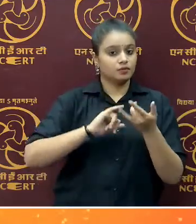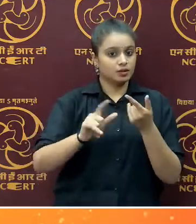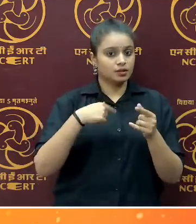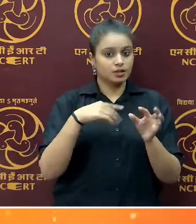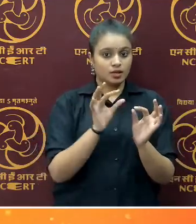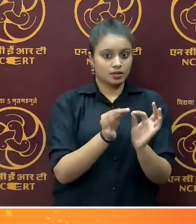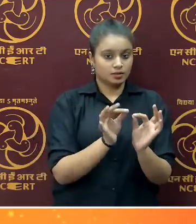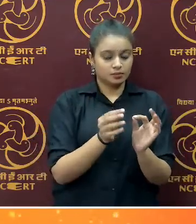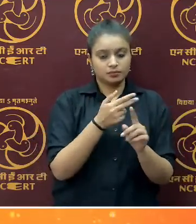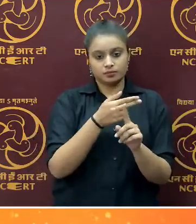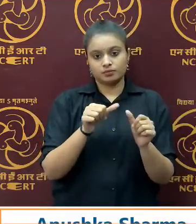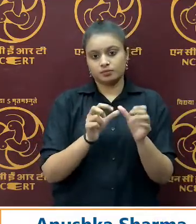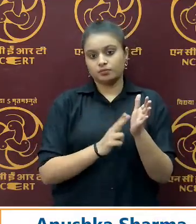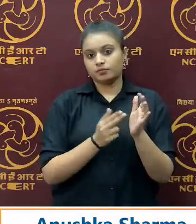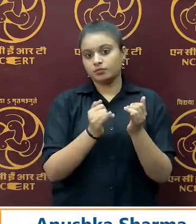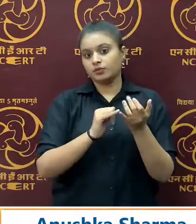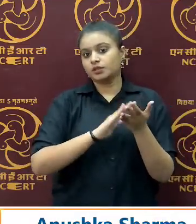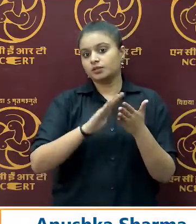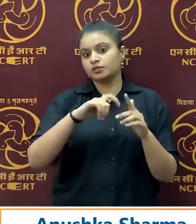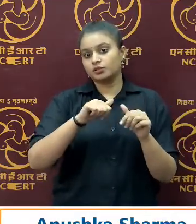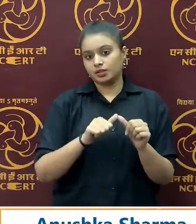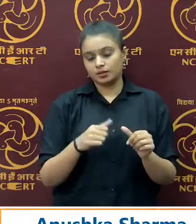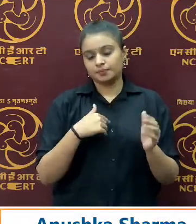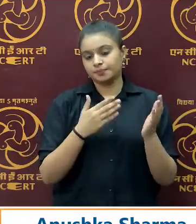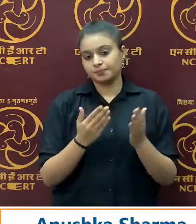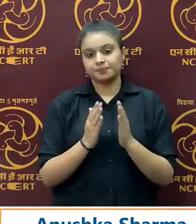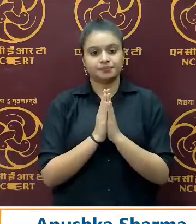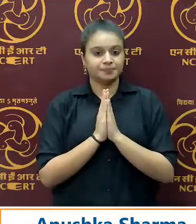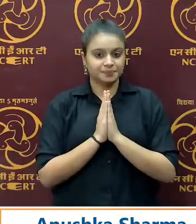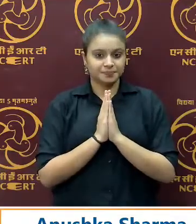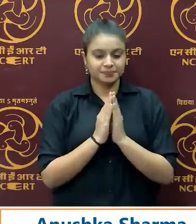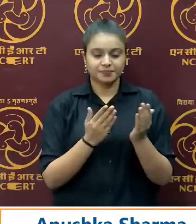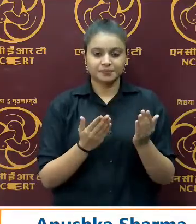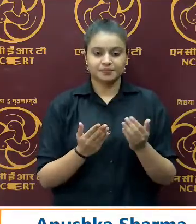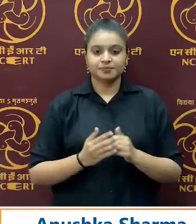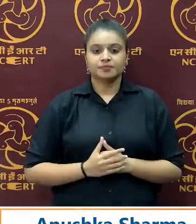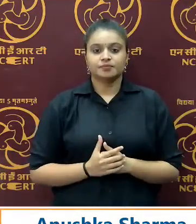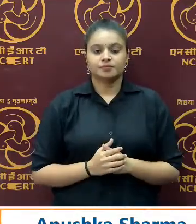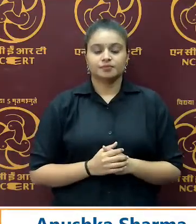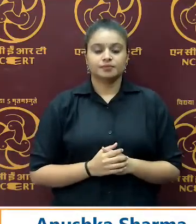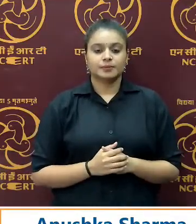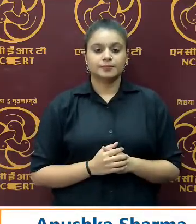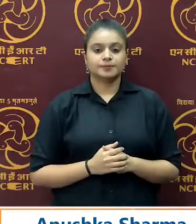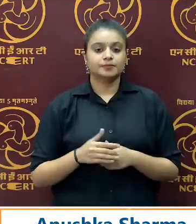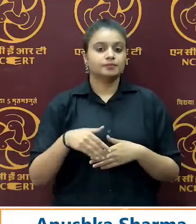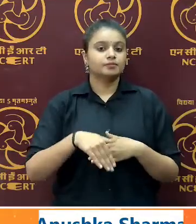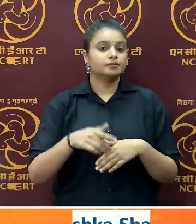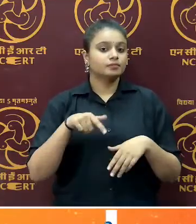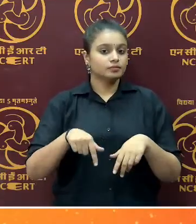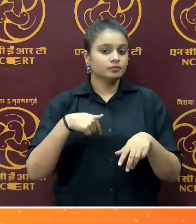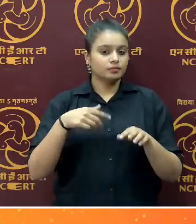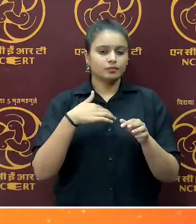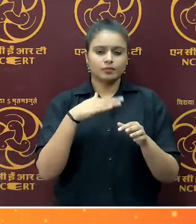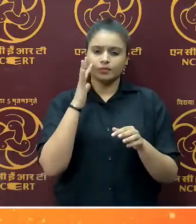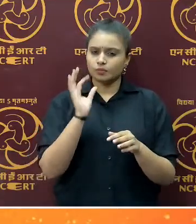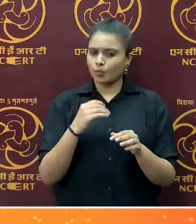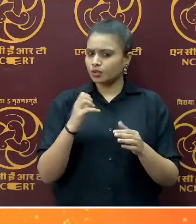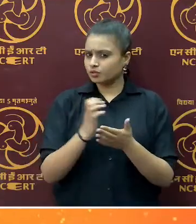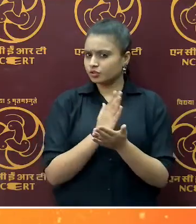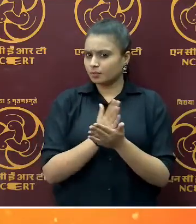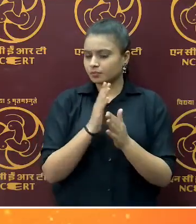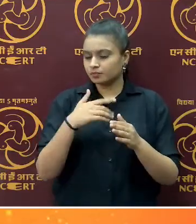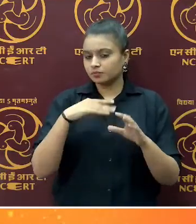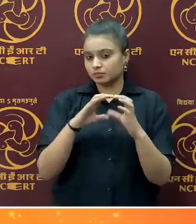Language interpreter, Miss Anushka Sharma. Namaskar and very warm welcome to you too. So ma'am, this is a very important chapter